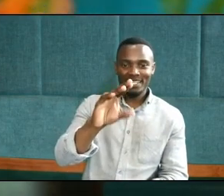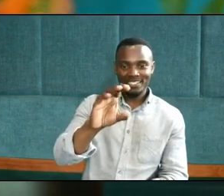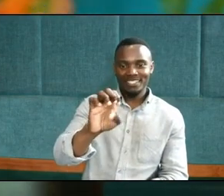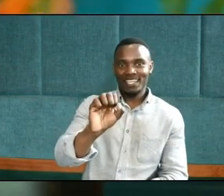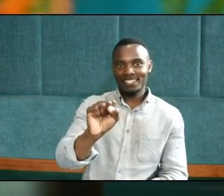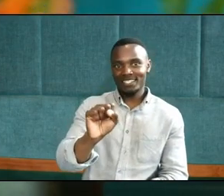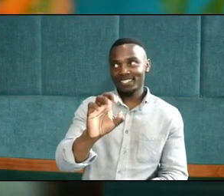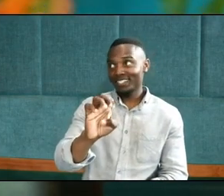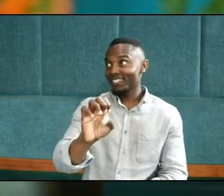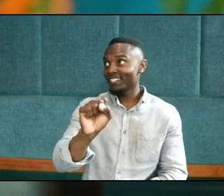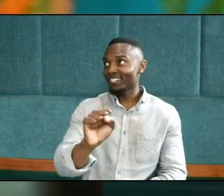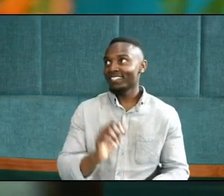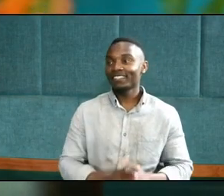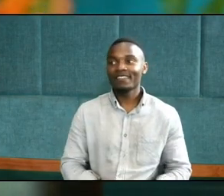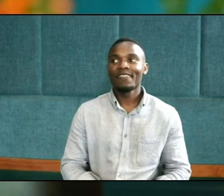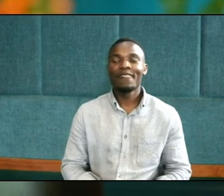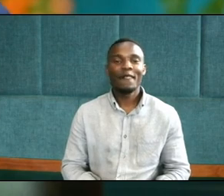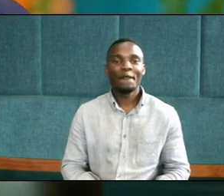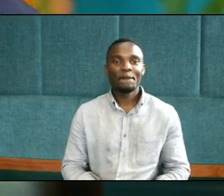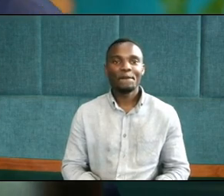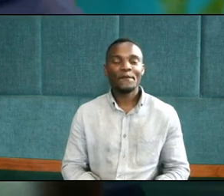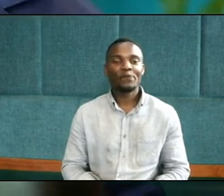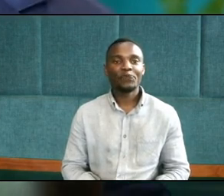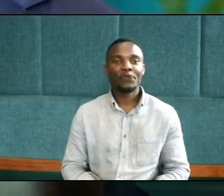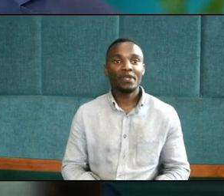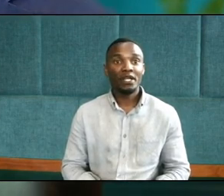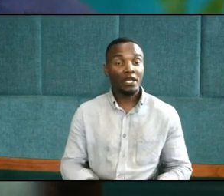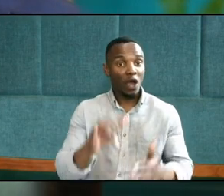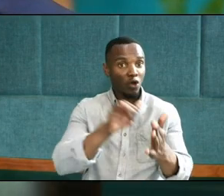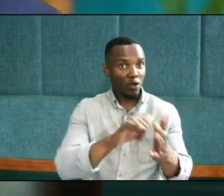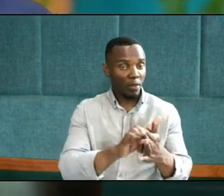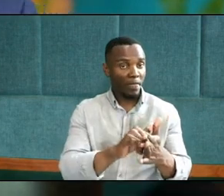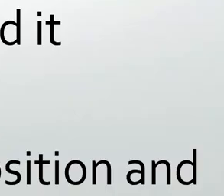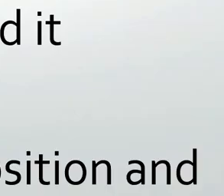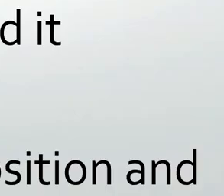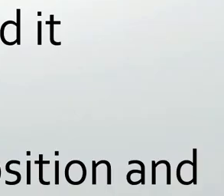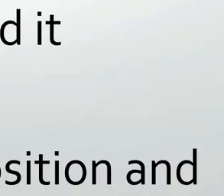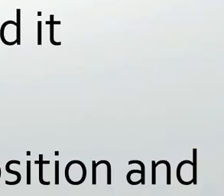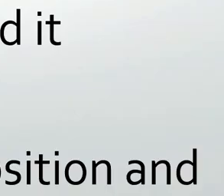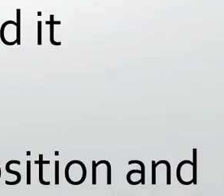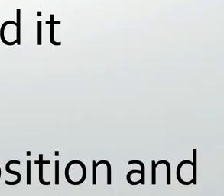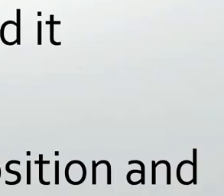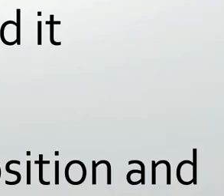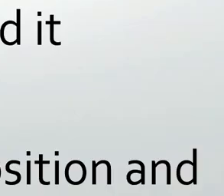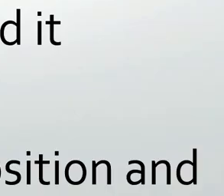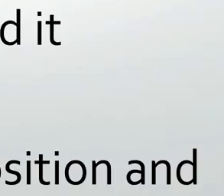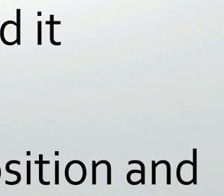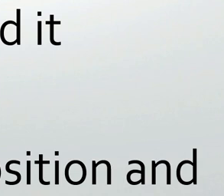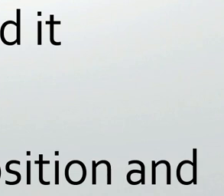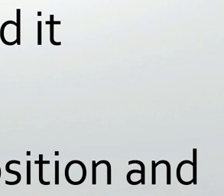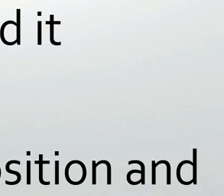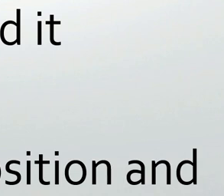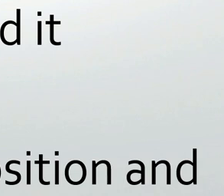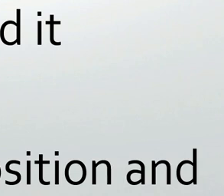I can see the English teachers are smiling at me here. So that is what we were supposed to be after Adam. Adam the king,